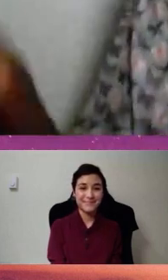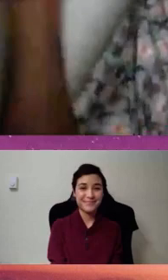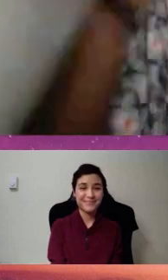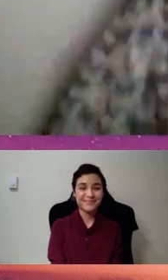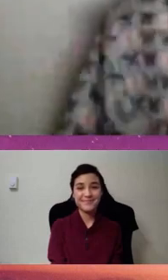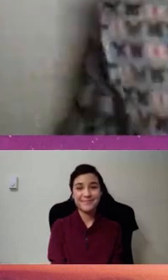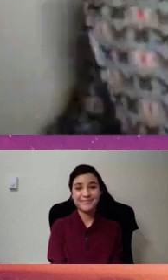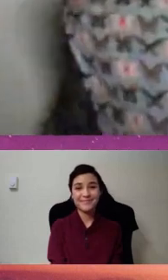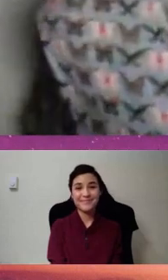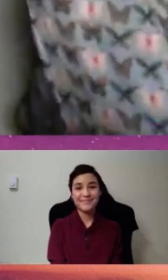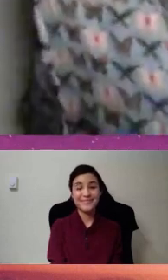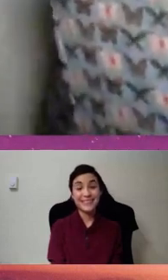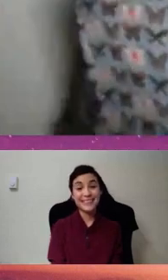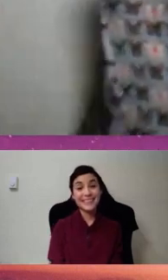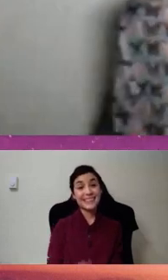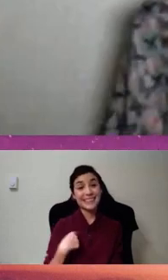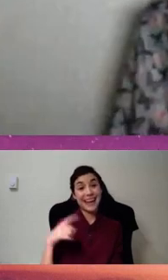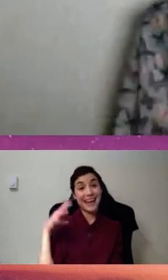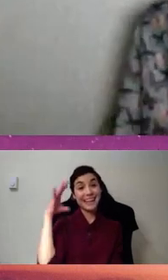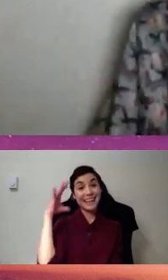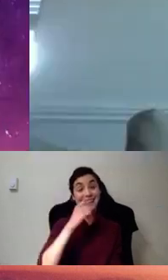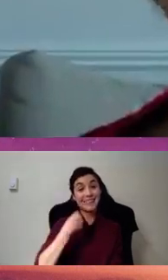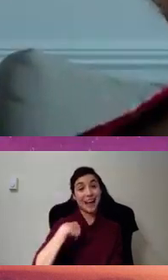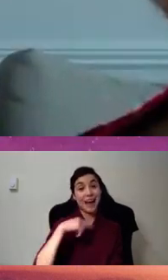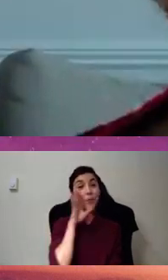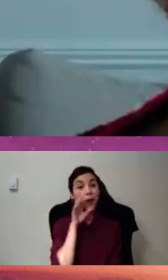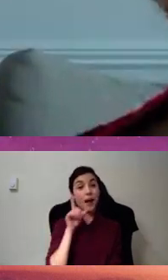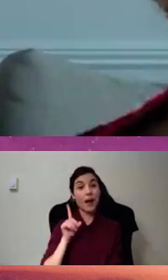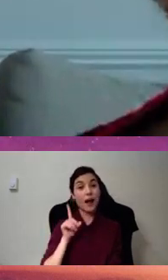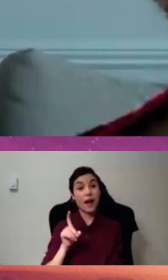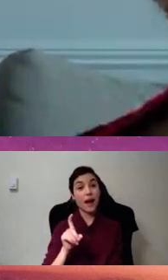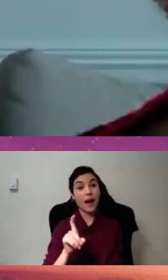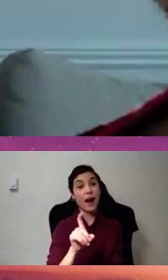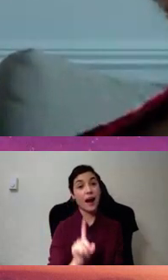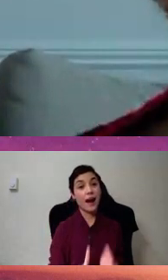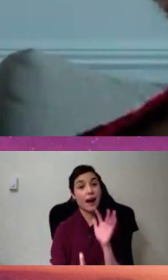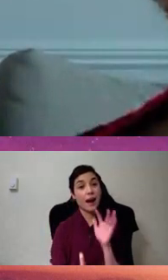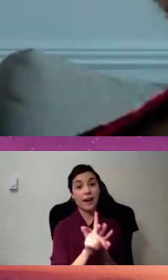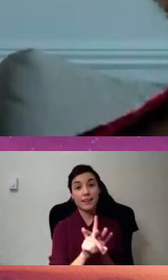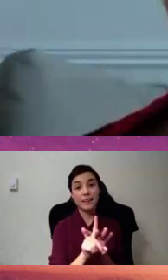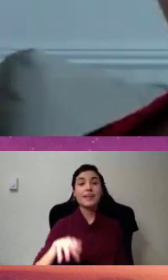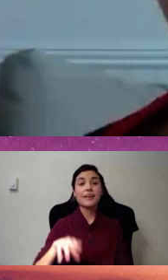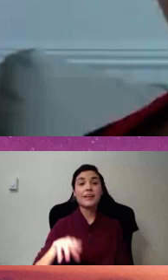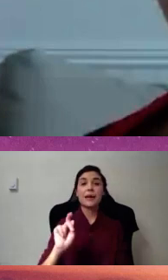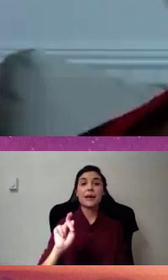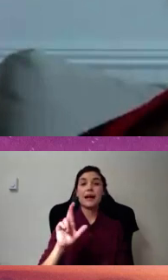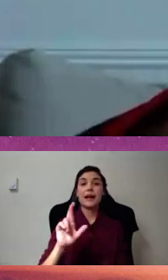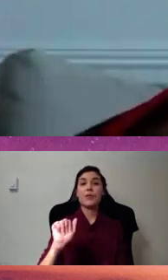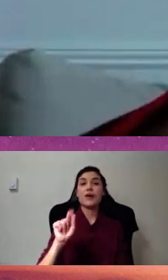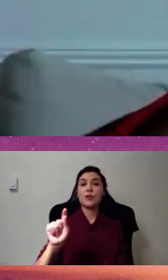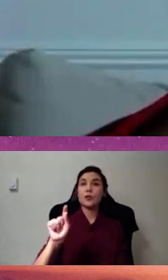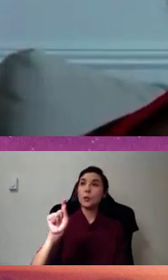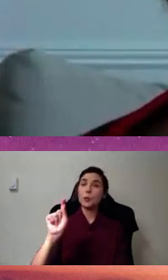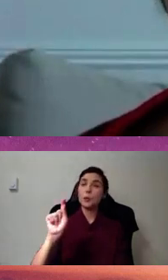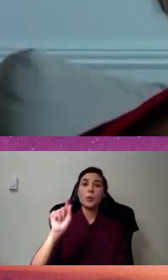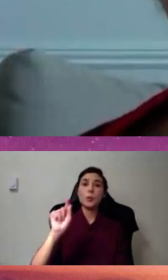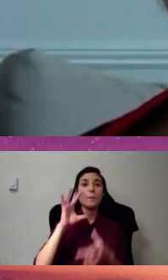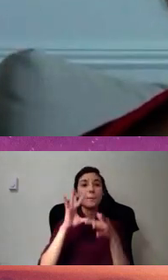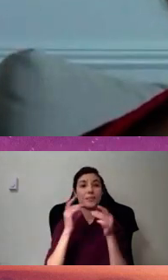I guess I'll help my way in. Mahkyra, you brought so many great points, and I'm